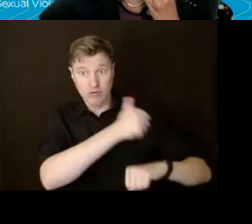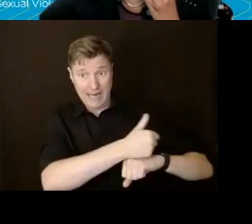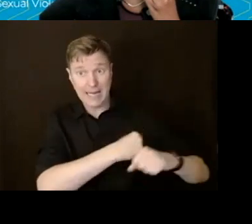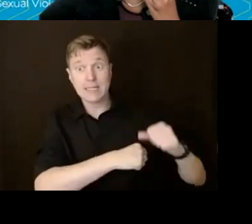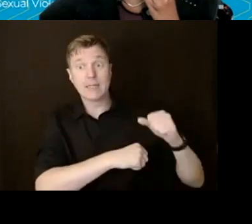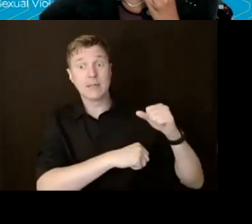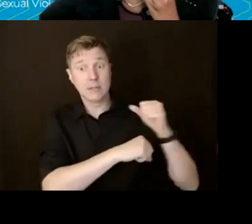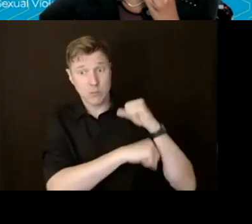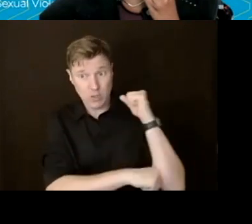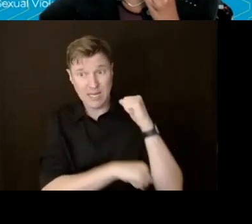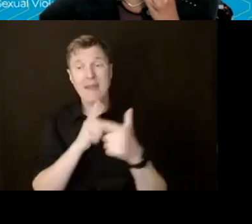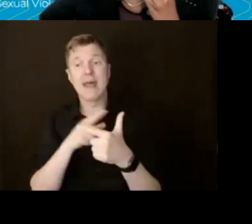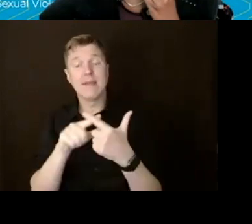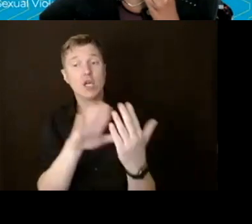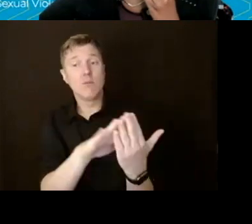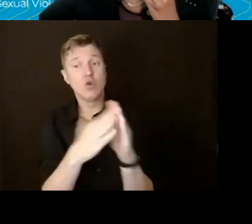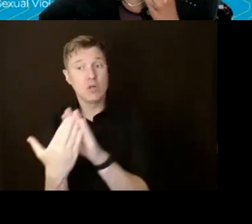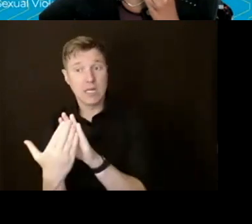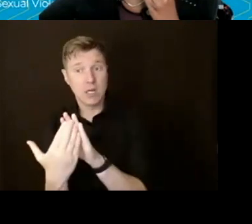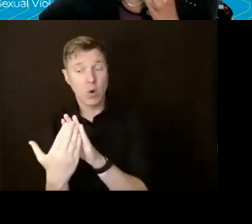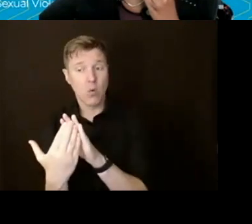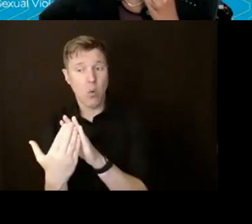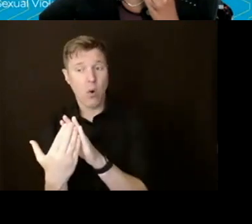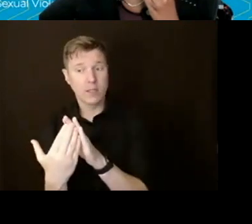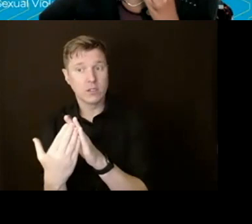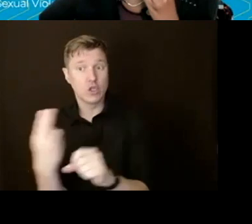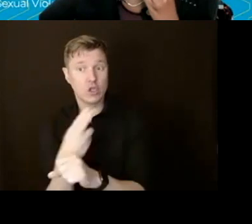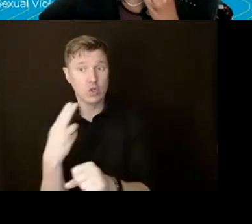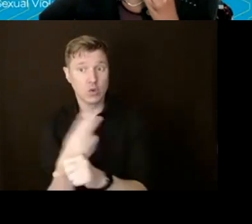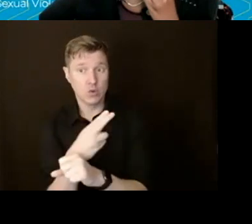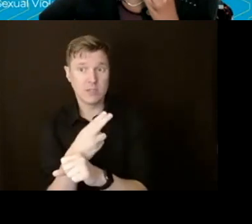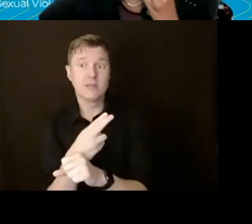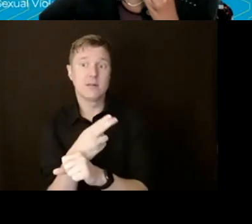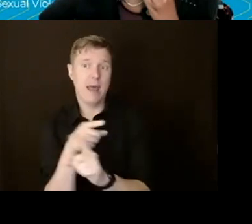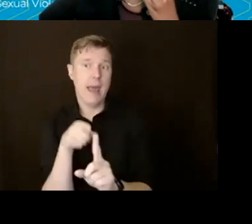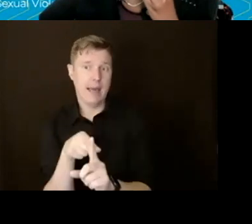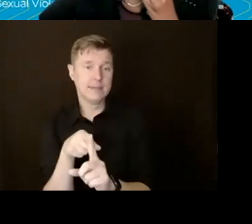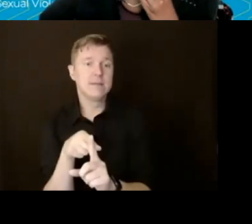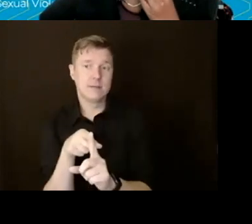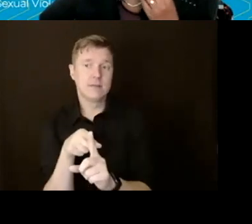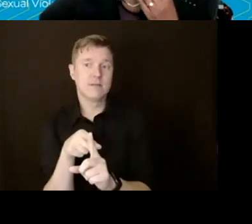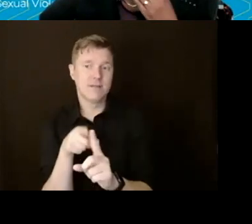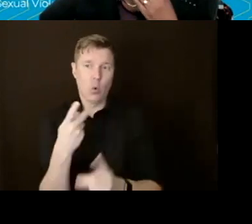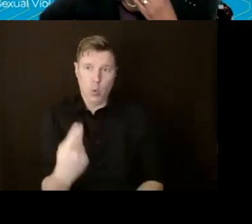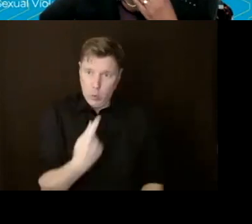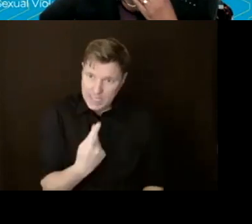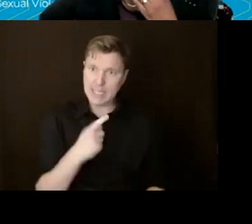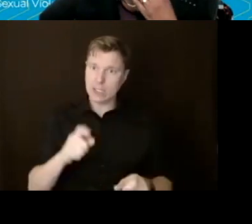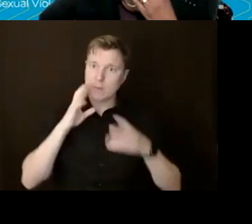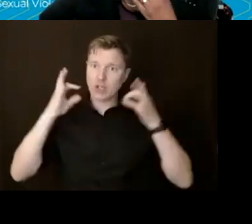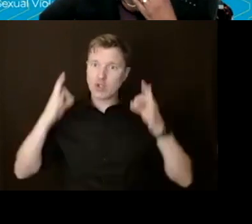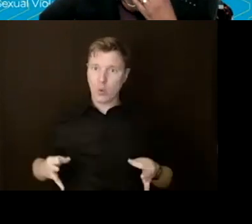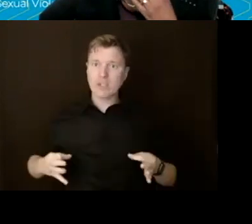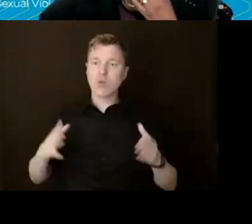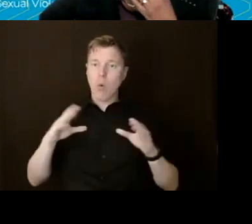was leveraged along with her as a protagonist that gets to make a choice that holds those folks